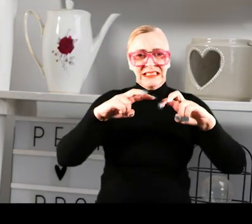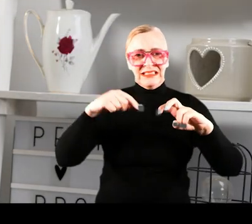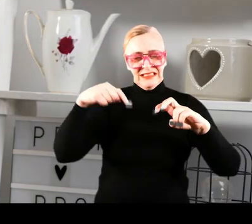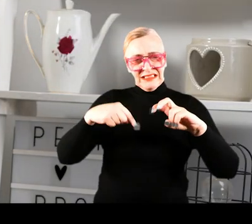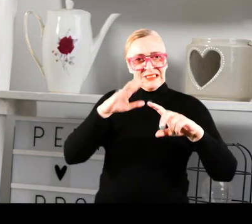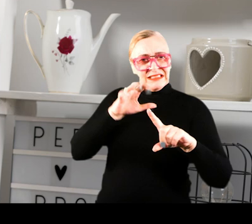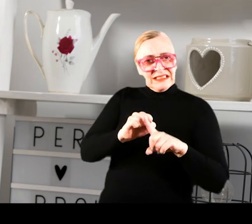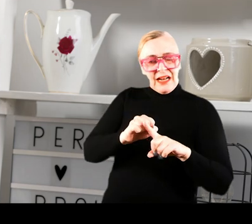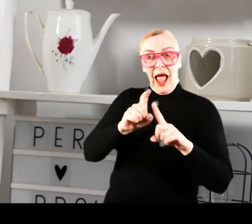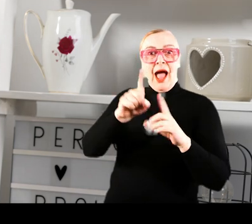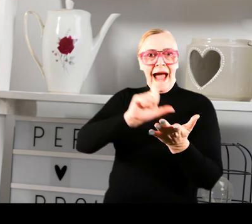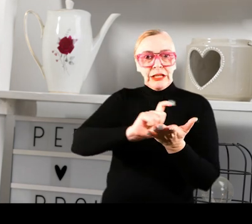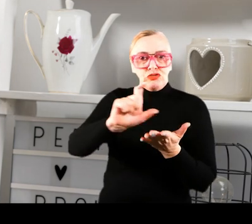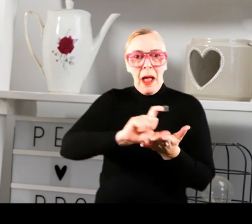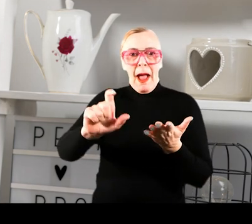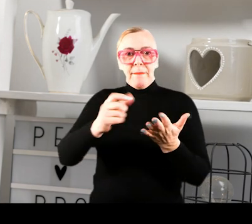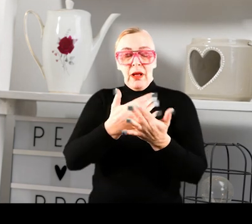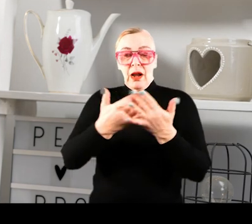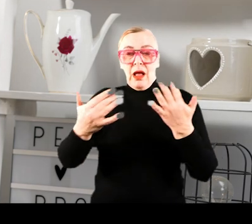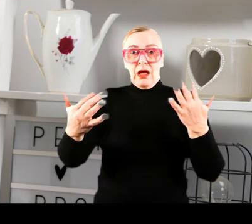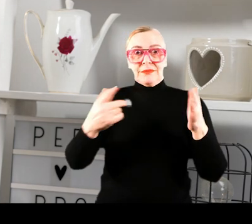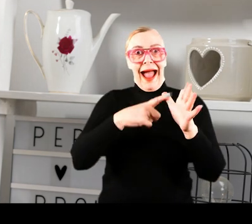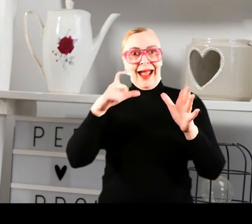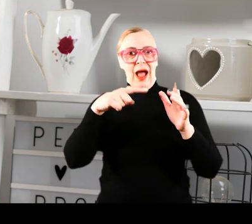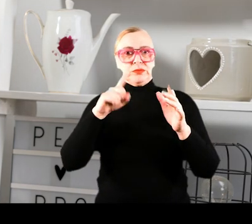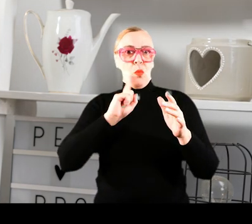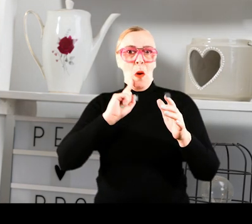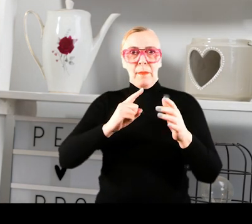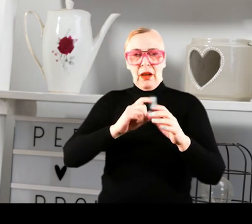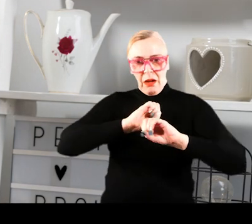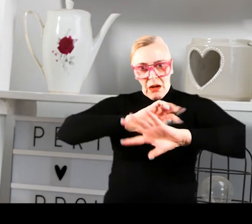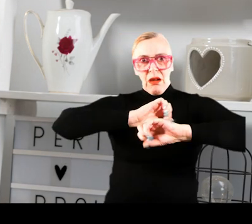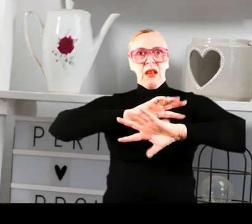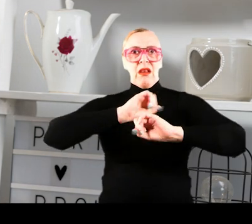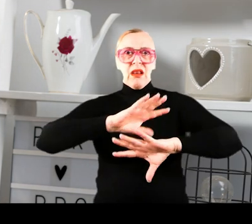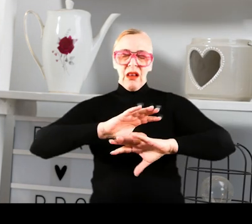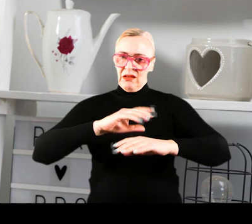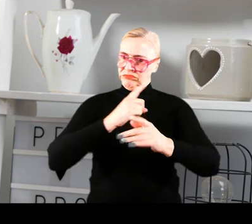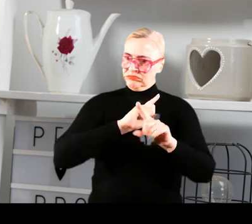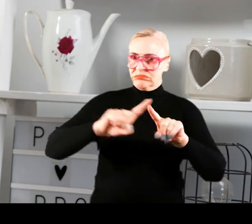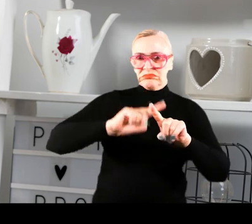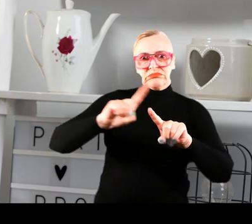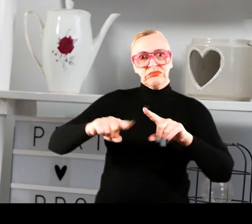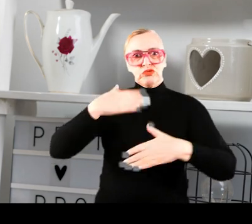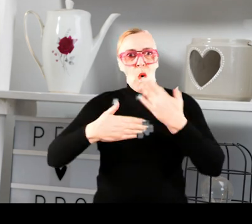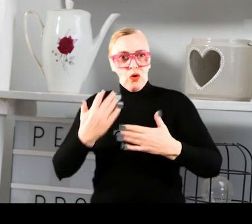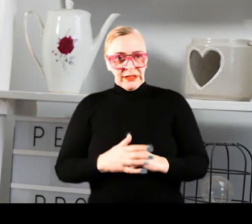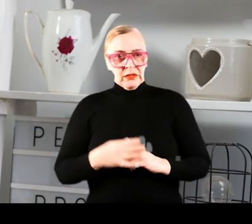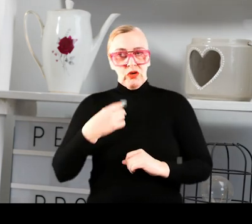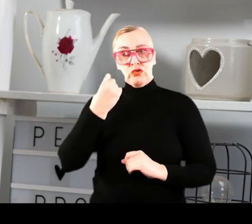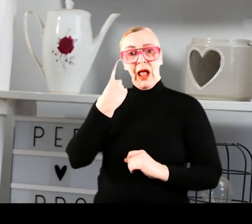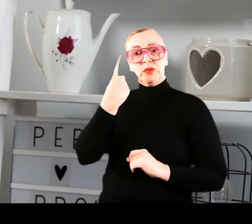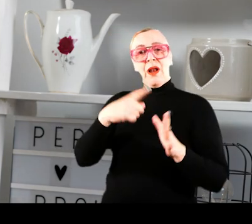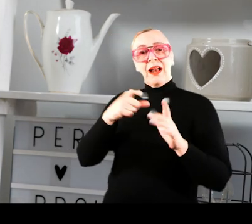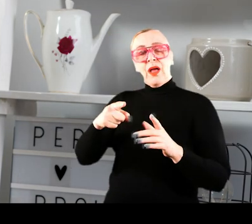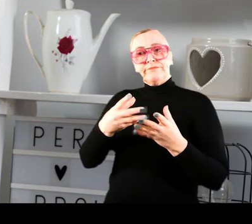my diagnosis on things like Instagram, where there were loads of accounts with women sharing their stories, and I realised that